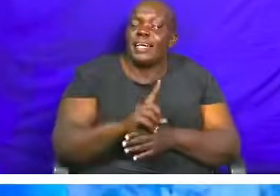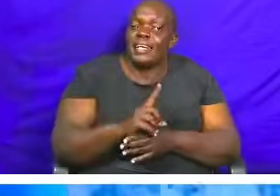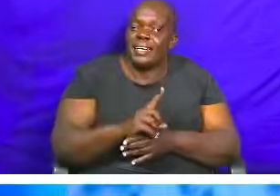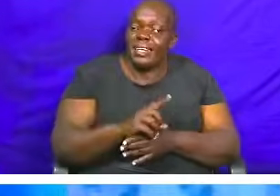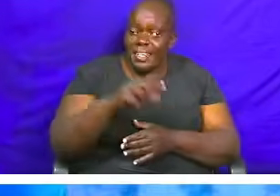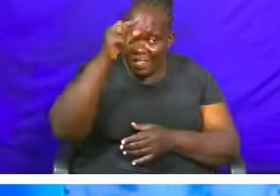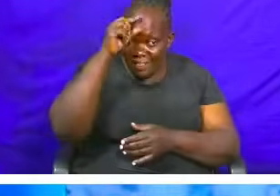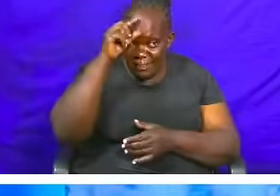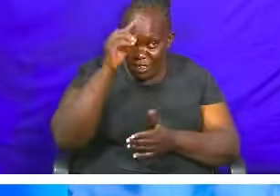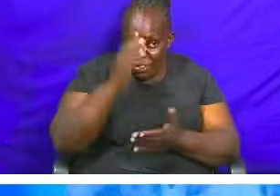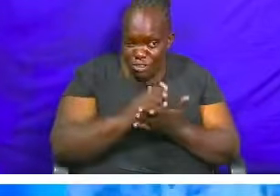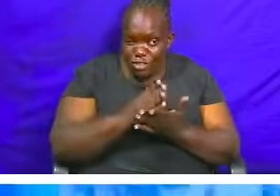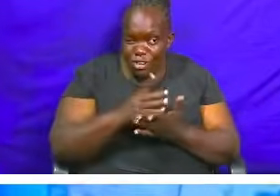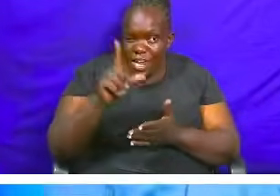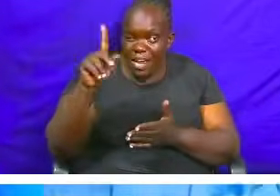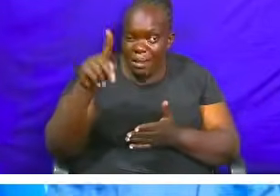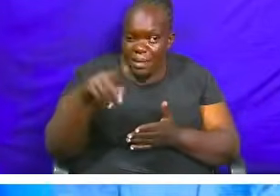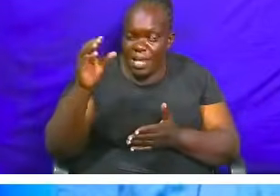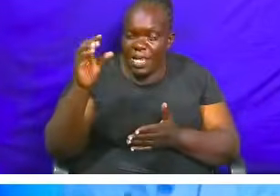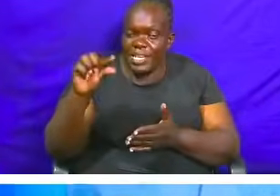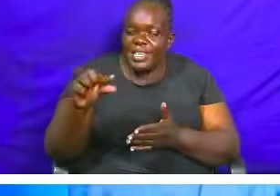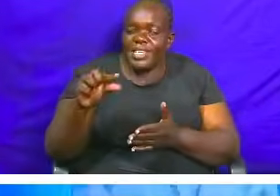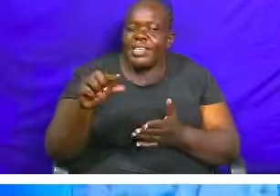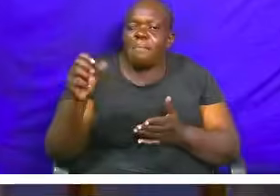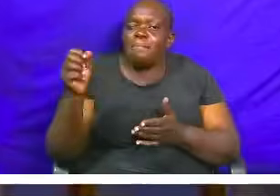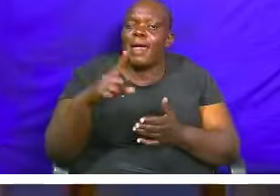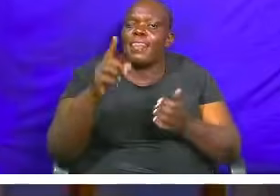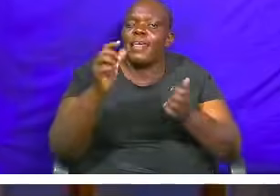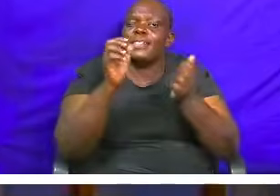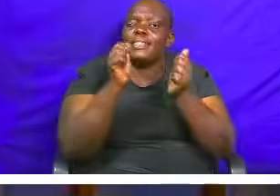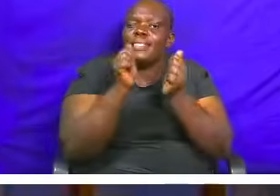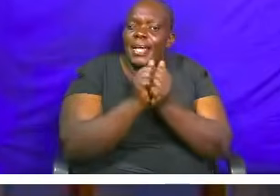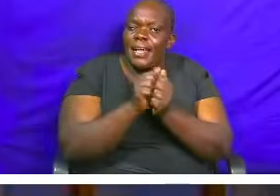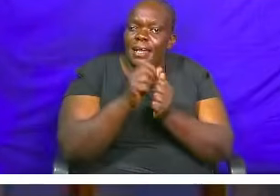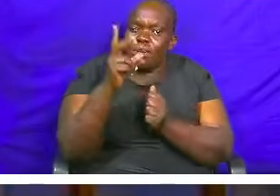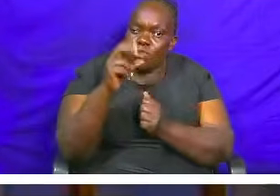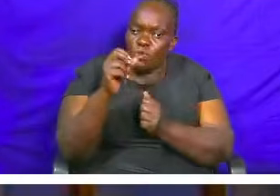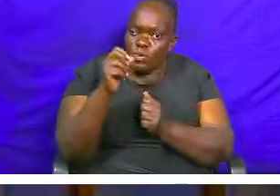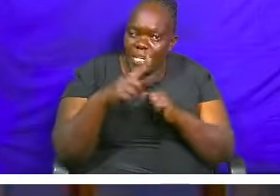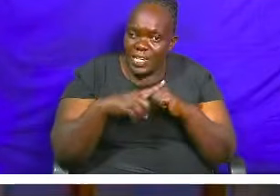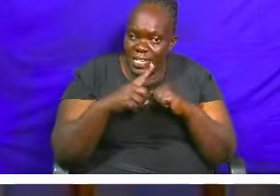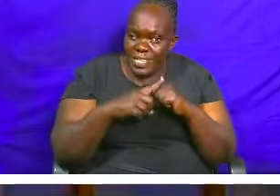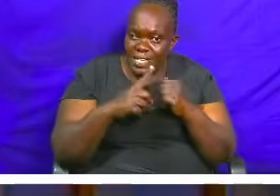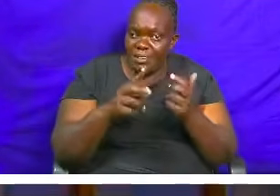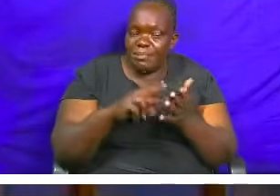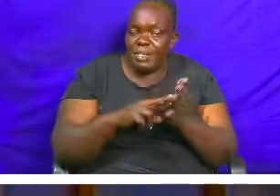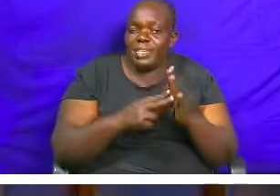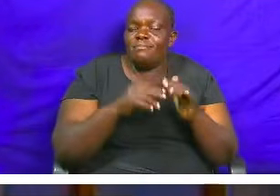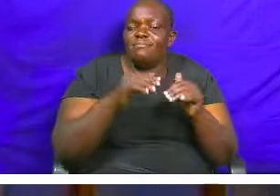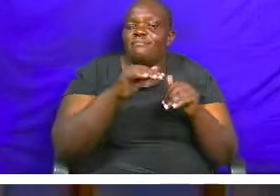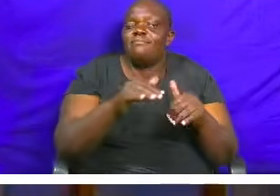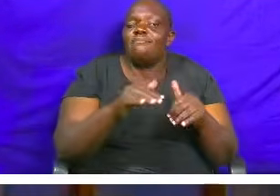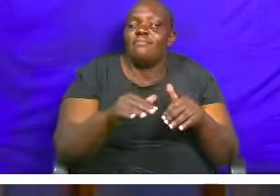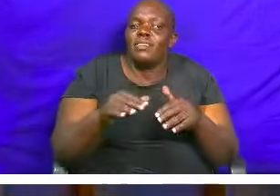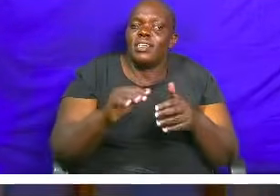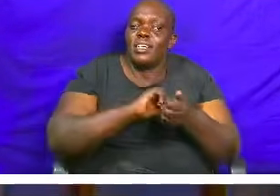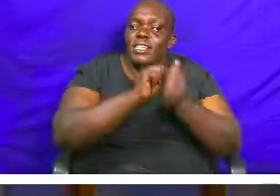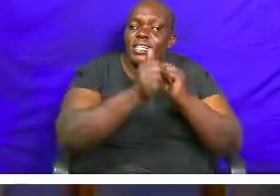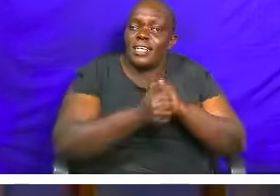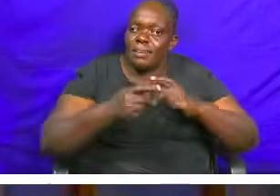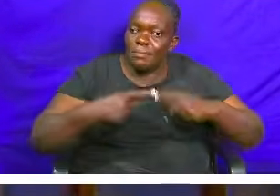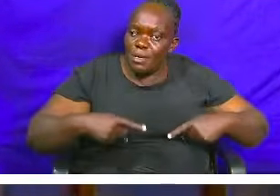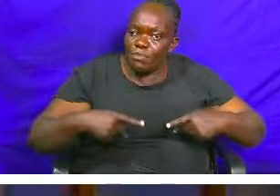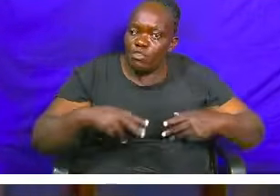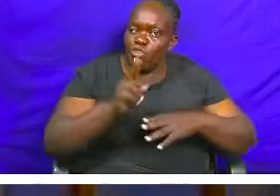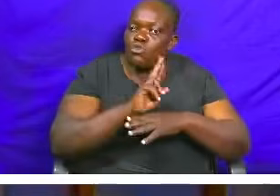government approved an LPG growth strategy in October 2023. The whole essence of the strategy is to transform people from the use